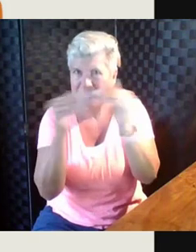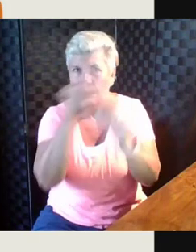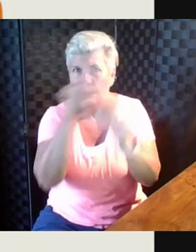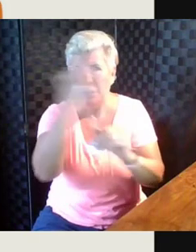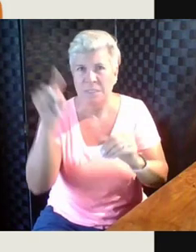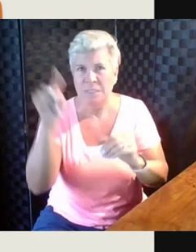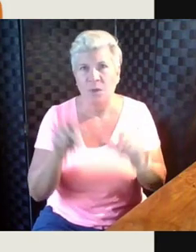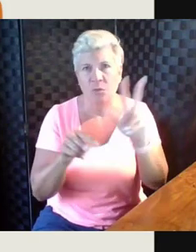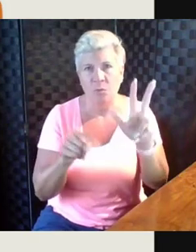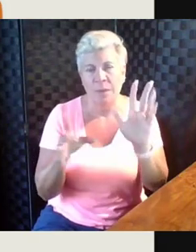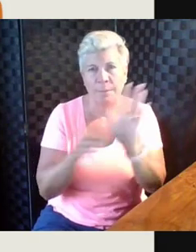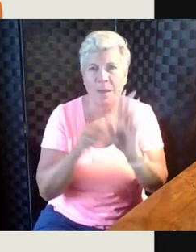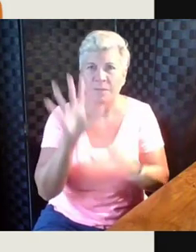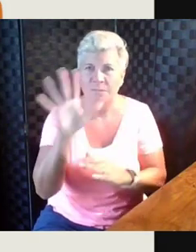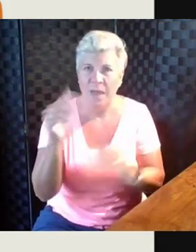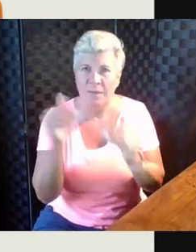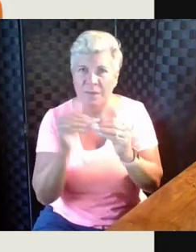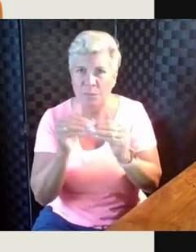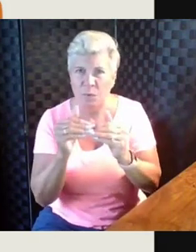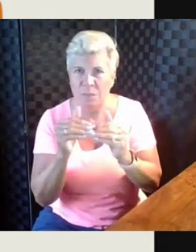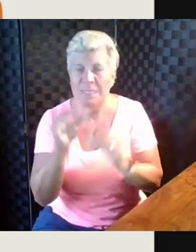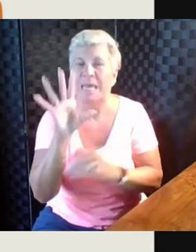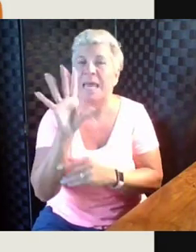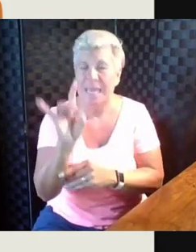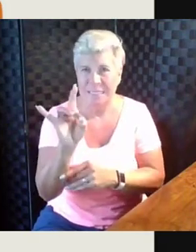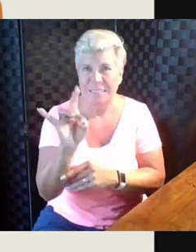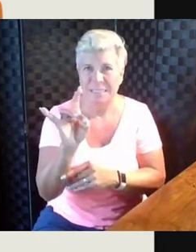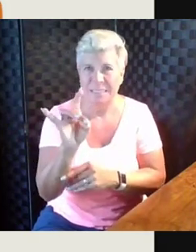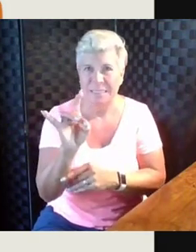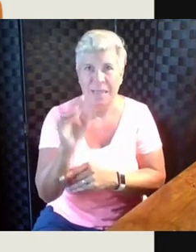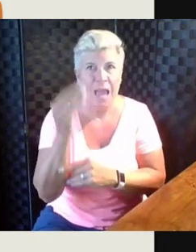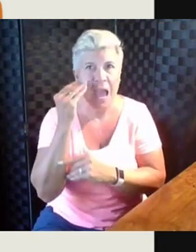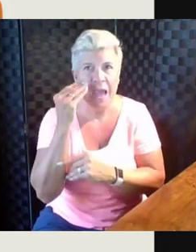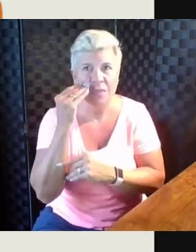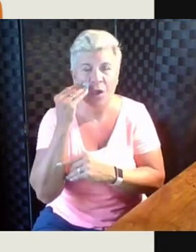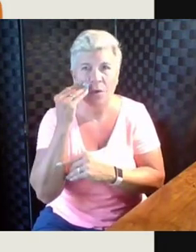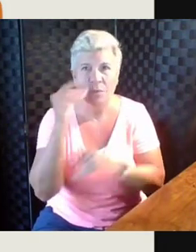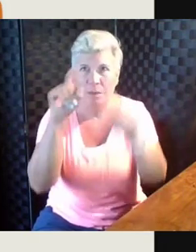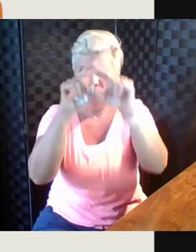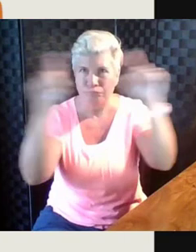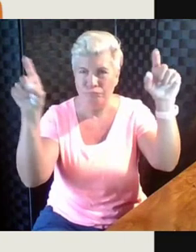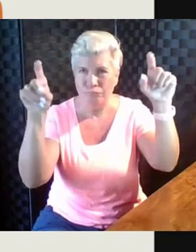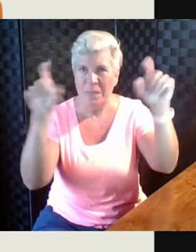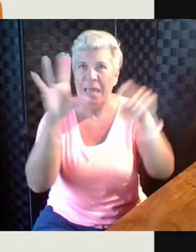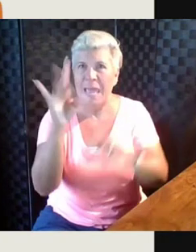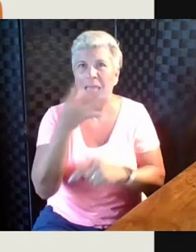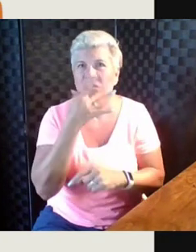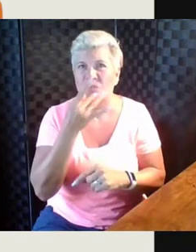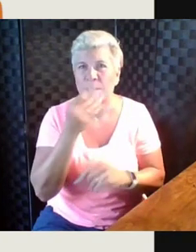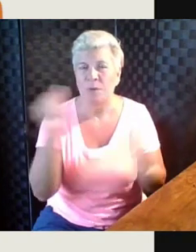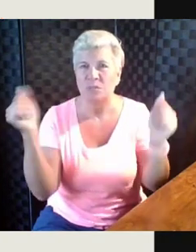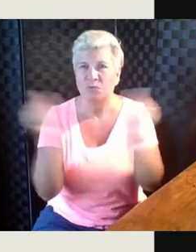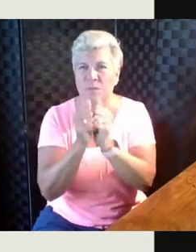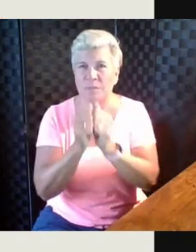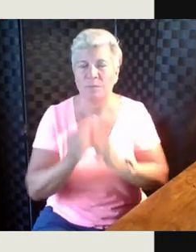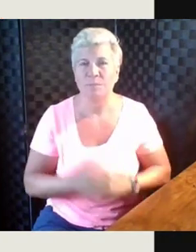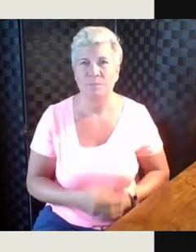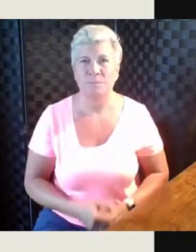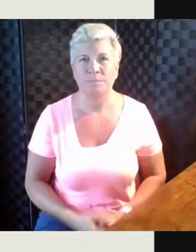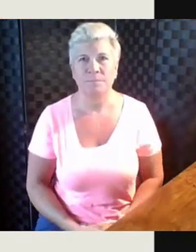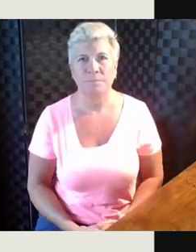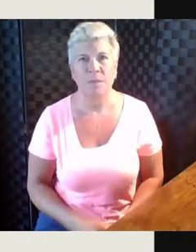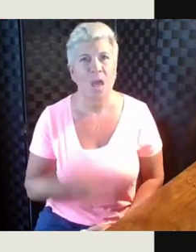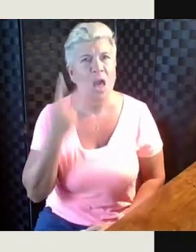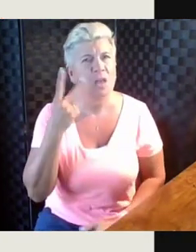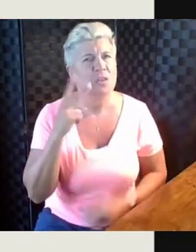can just do 3 plus 5 and that equals 8. So I know there are 8 strawberries in all. Let's look at